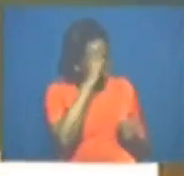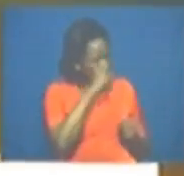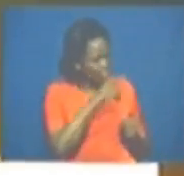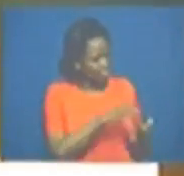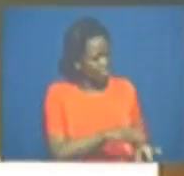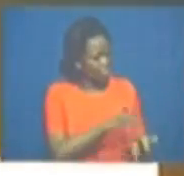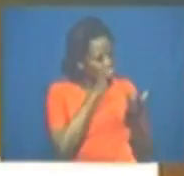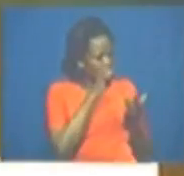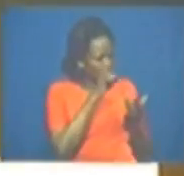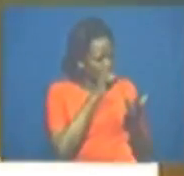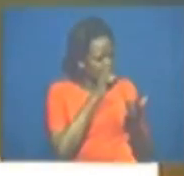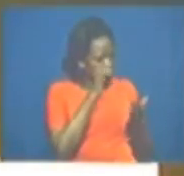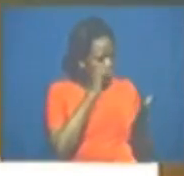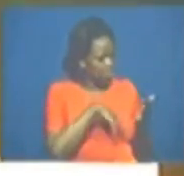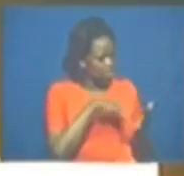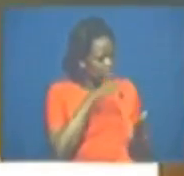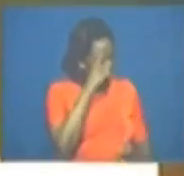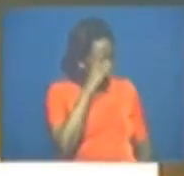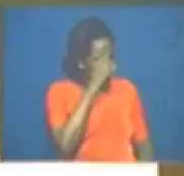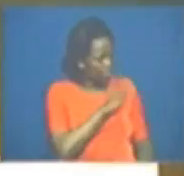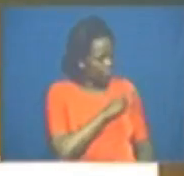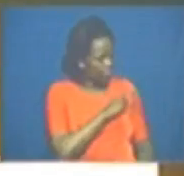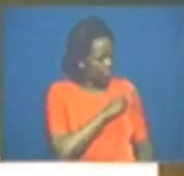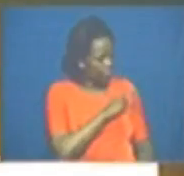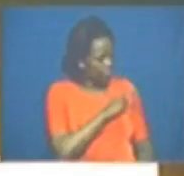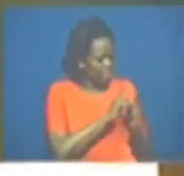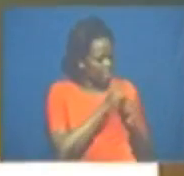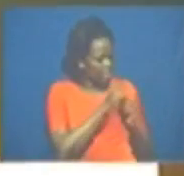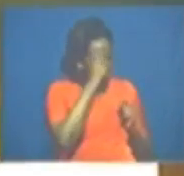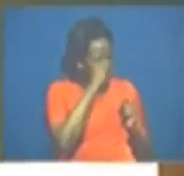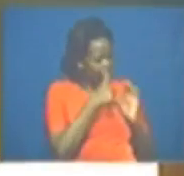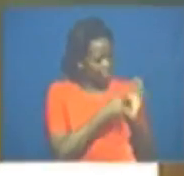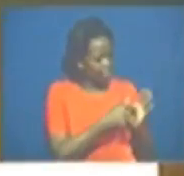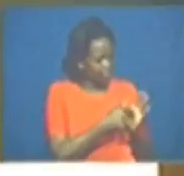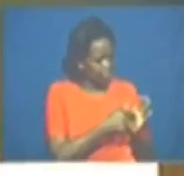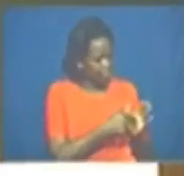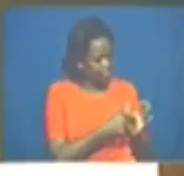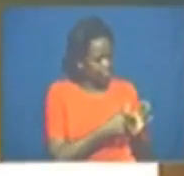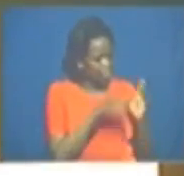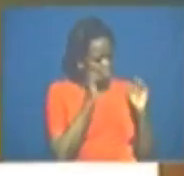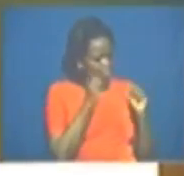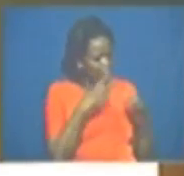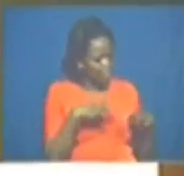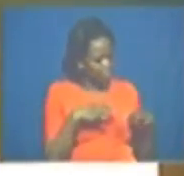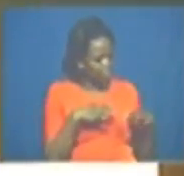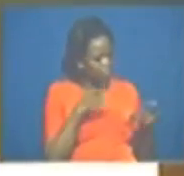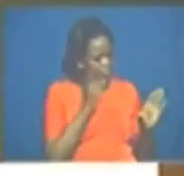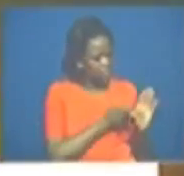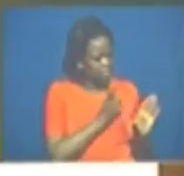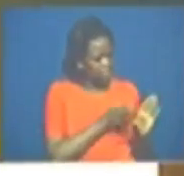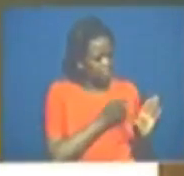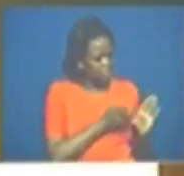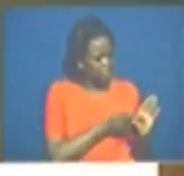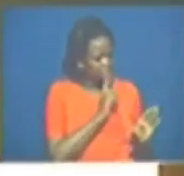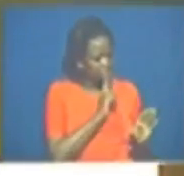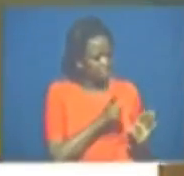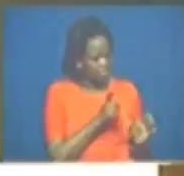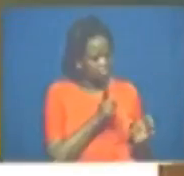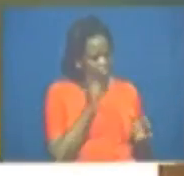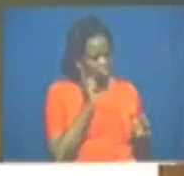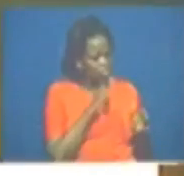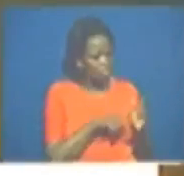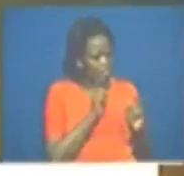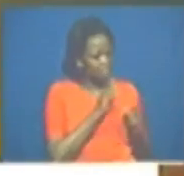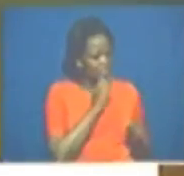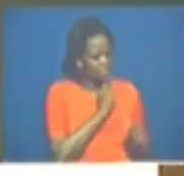think is beneficial to them as a government. In this case, how then would Mwananchi participate in saying what should be done for